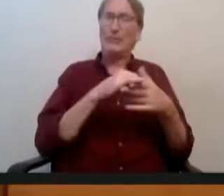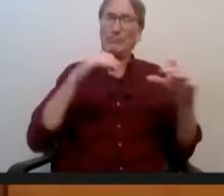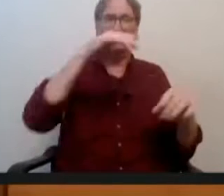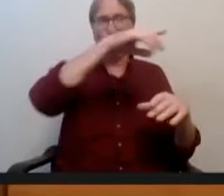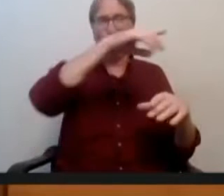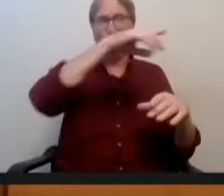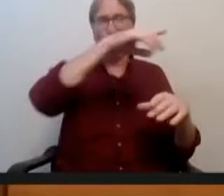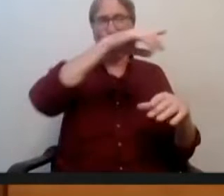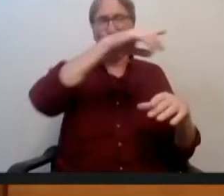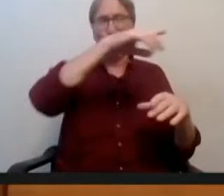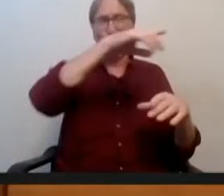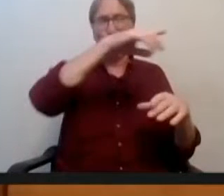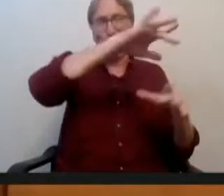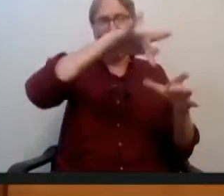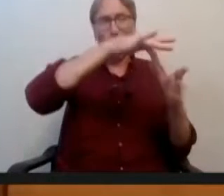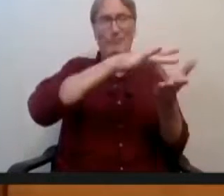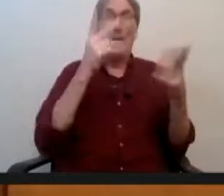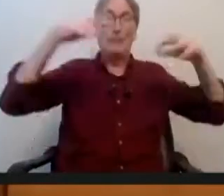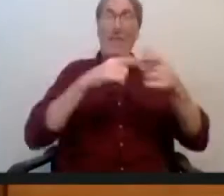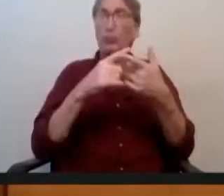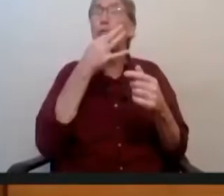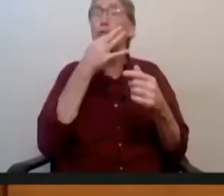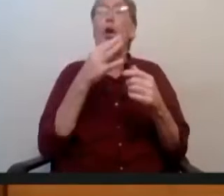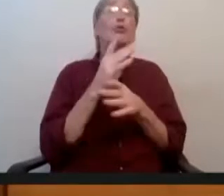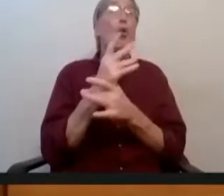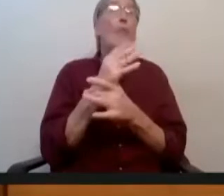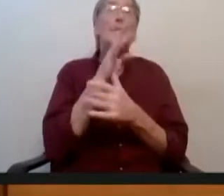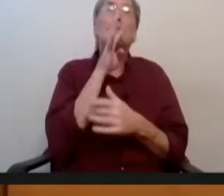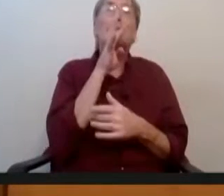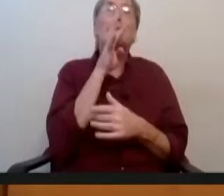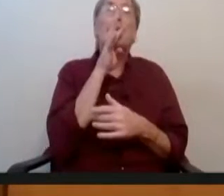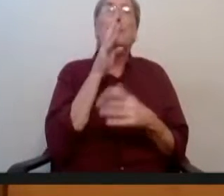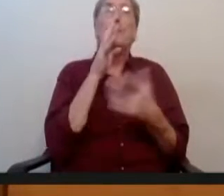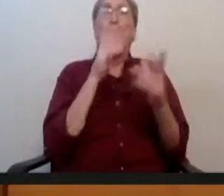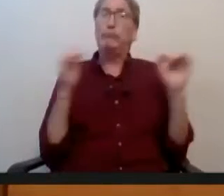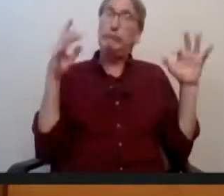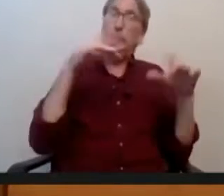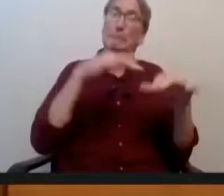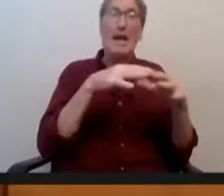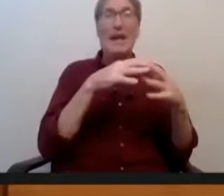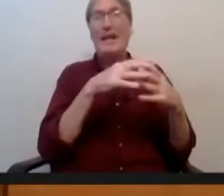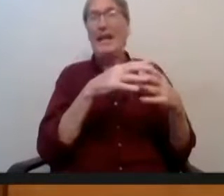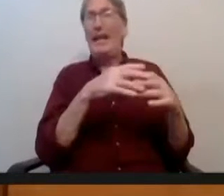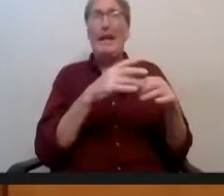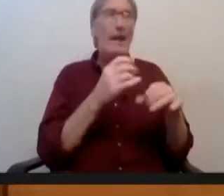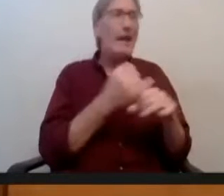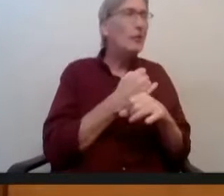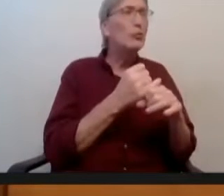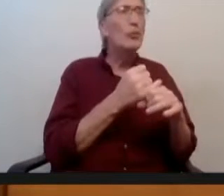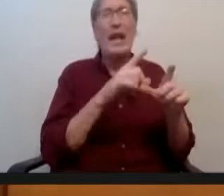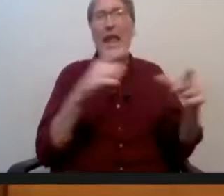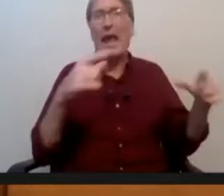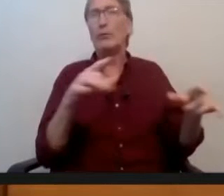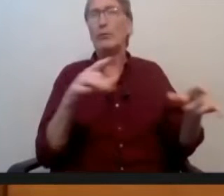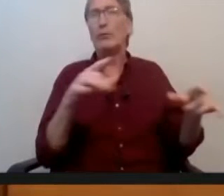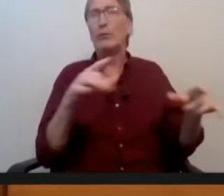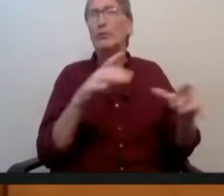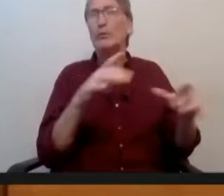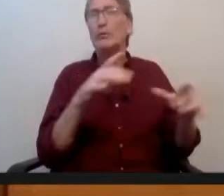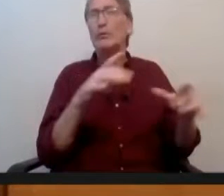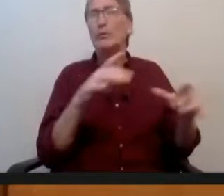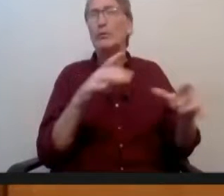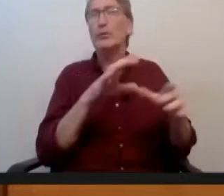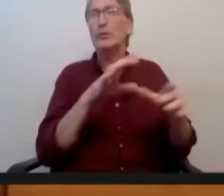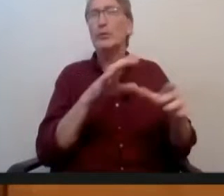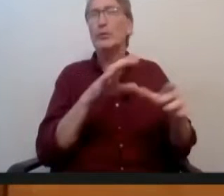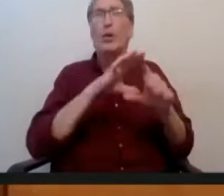before German-speaking immigrants began to flock to the area, as the industry, language, culture, and religion already established by Rickenbach and Vogelty